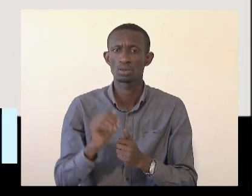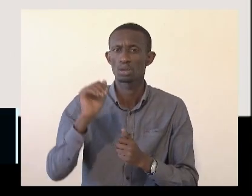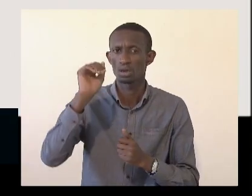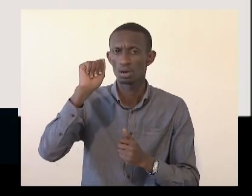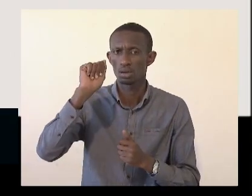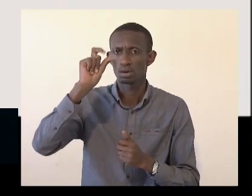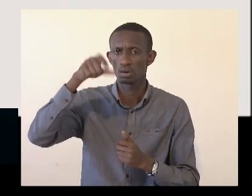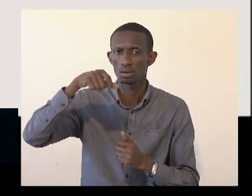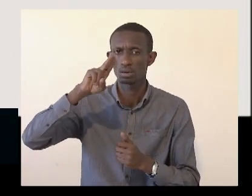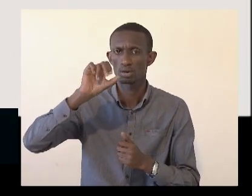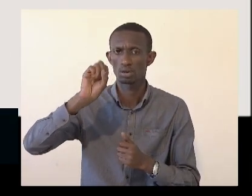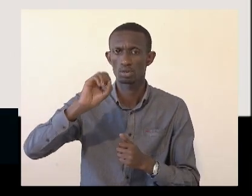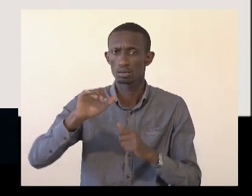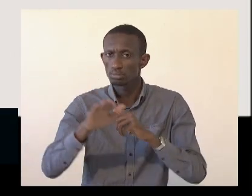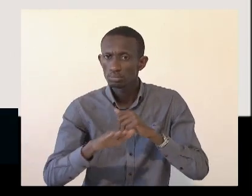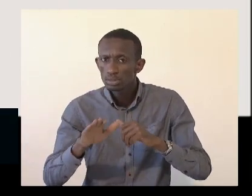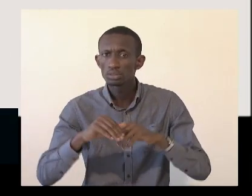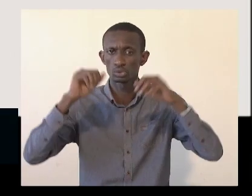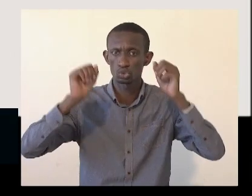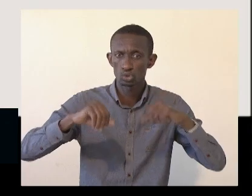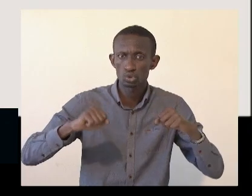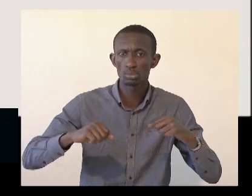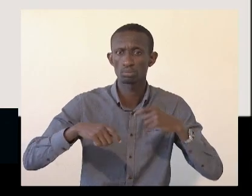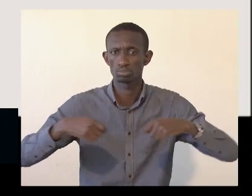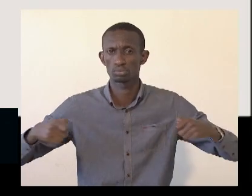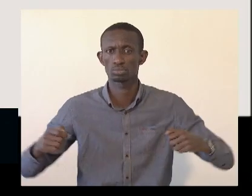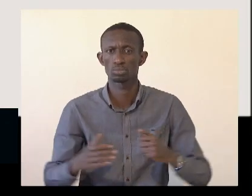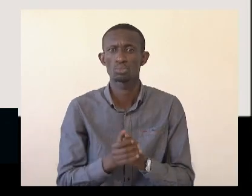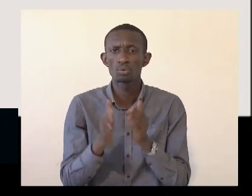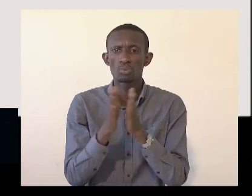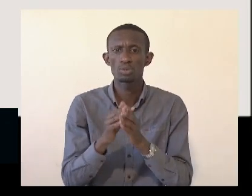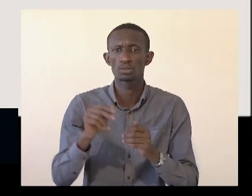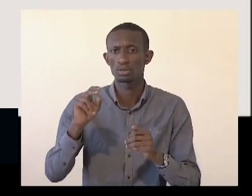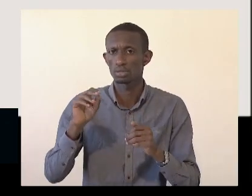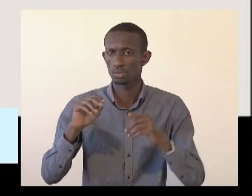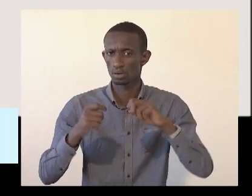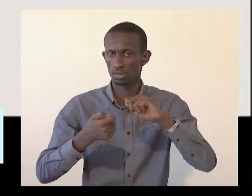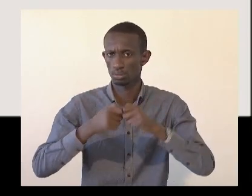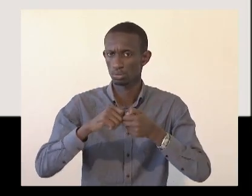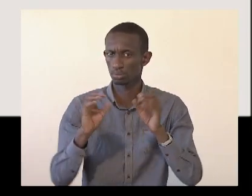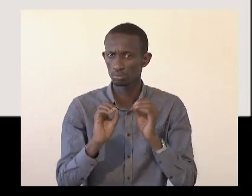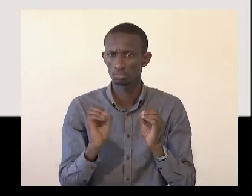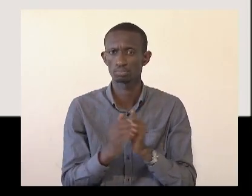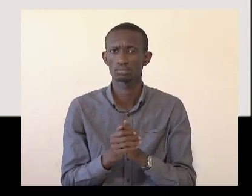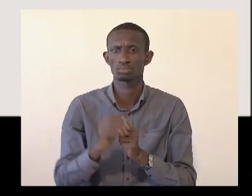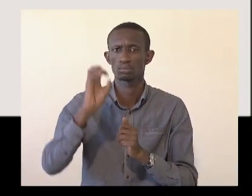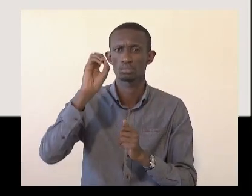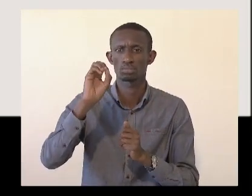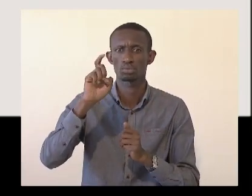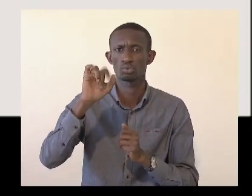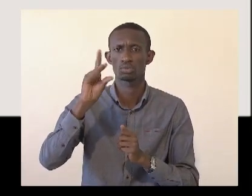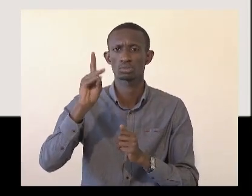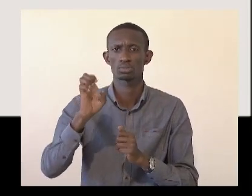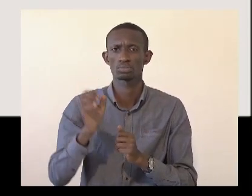a non-metal oxide to produce an insoluble salt. It's possible. We have the example here.